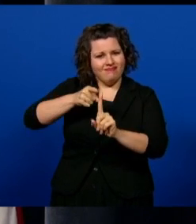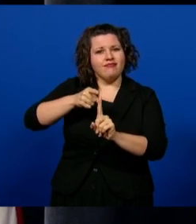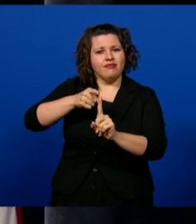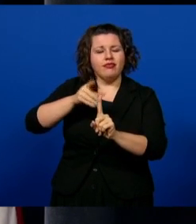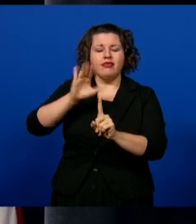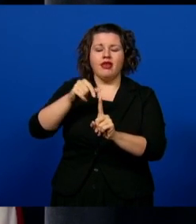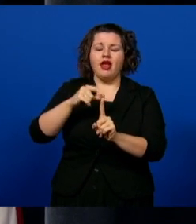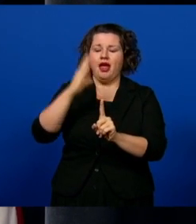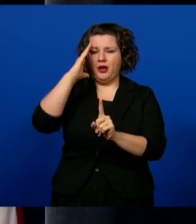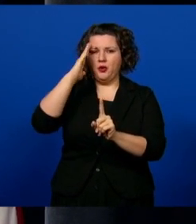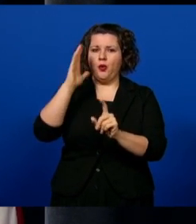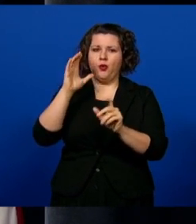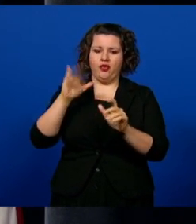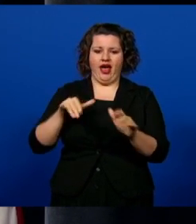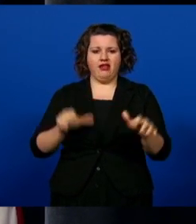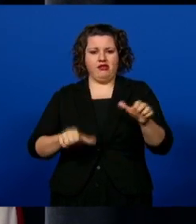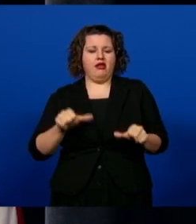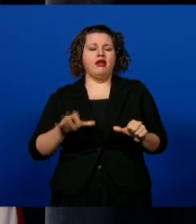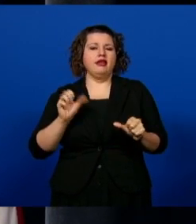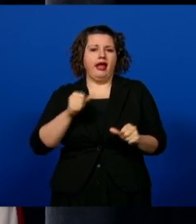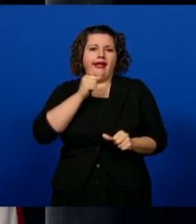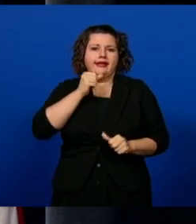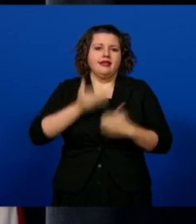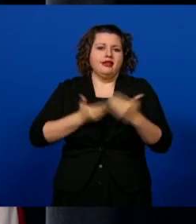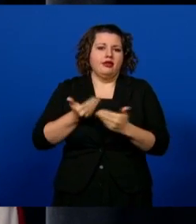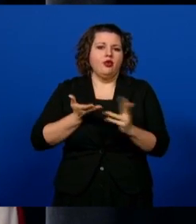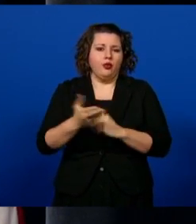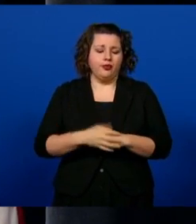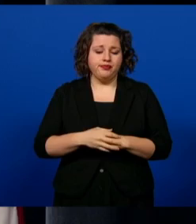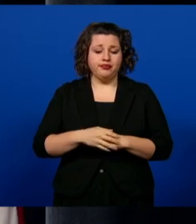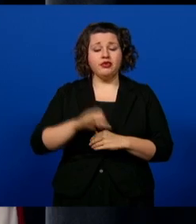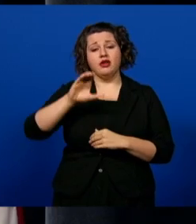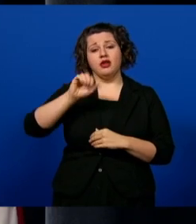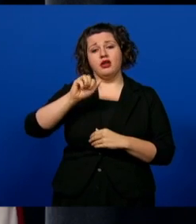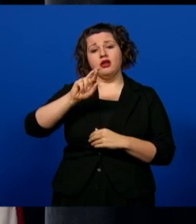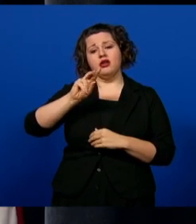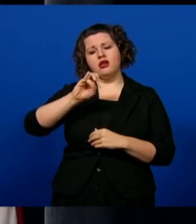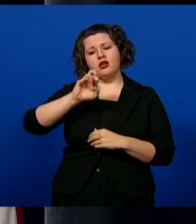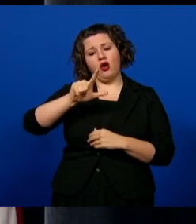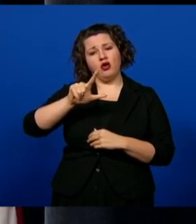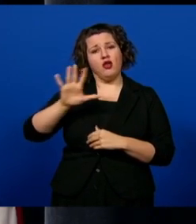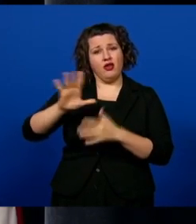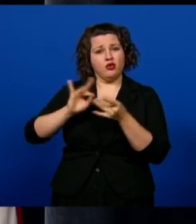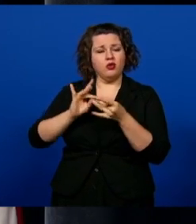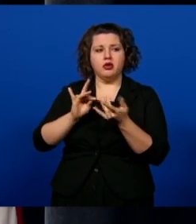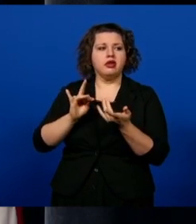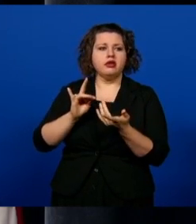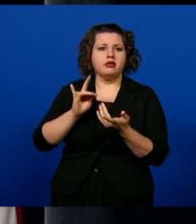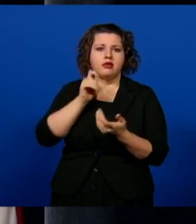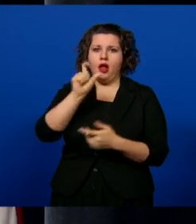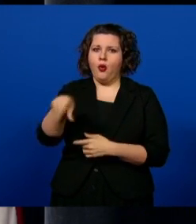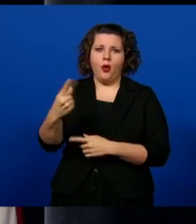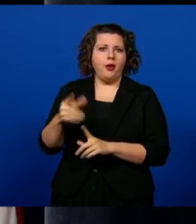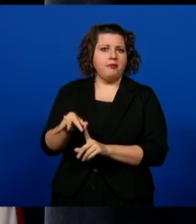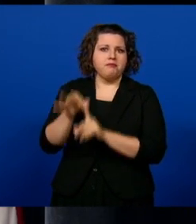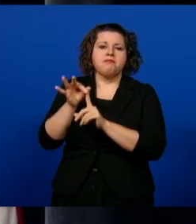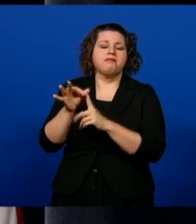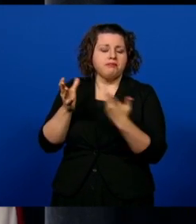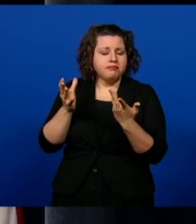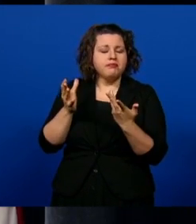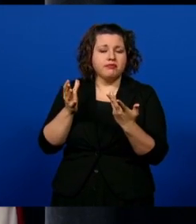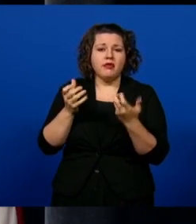through the uncertainty. And Cardinal's story isn't unique in terms of local school districts